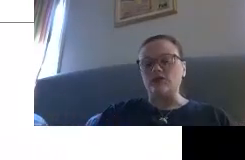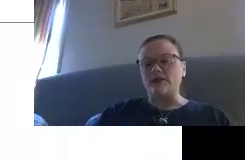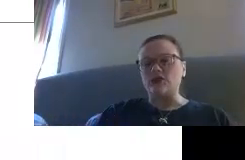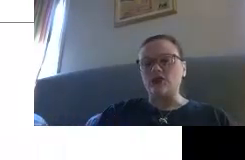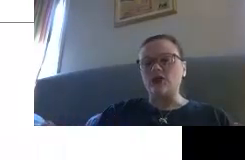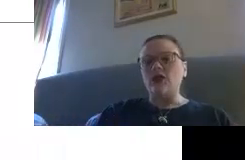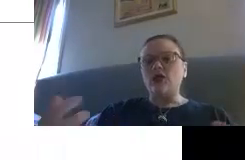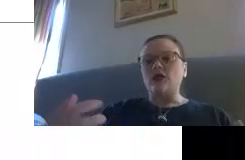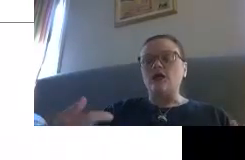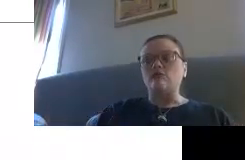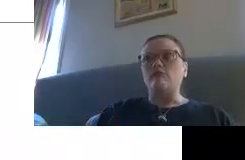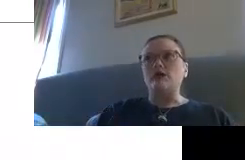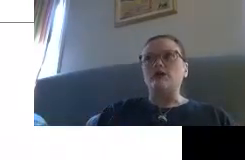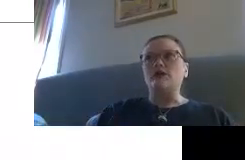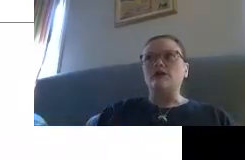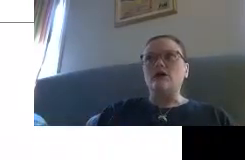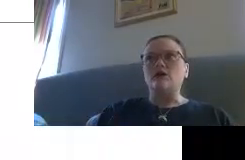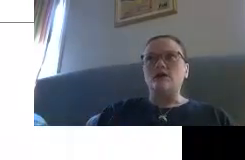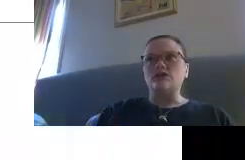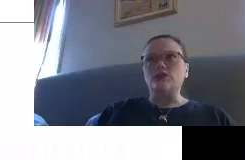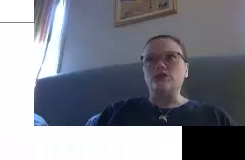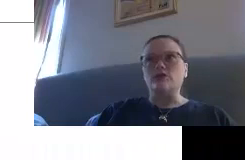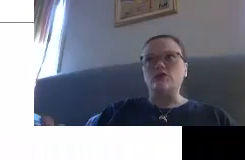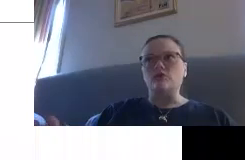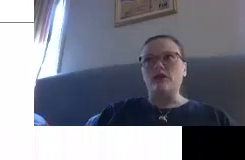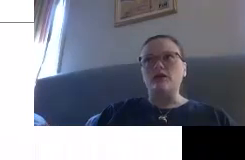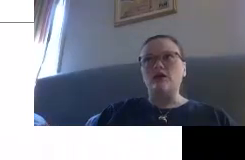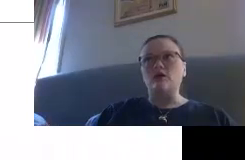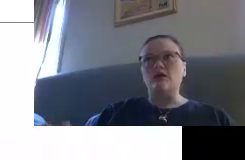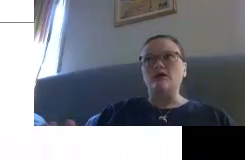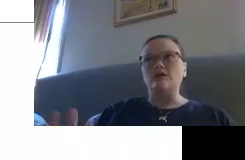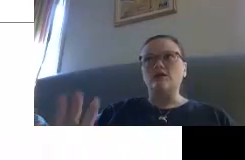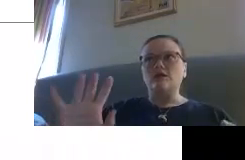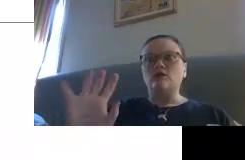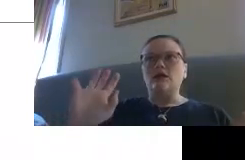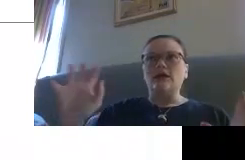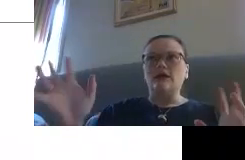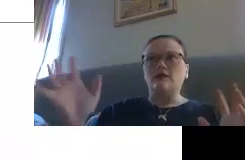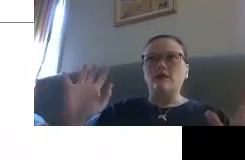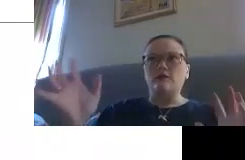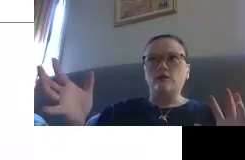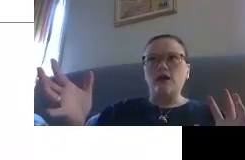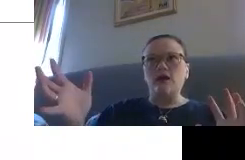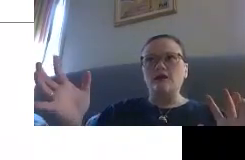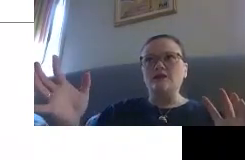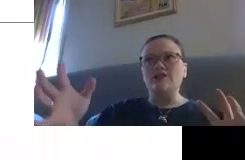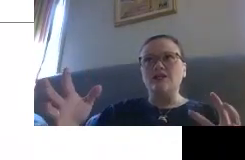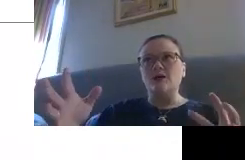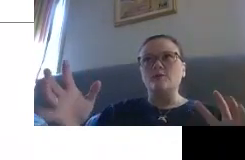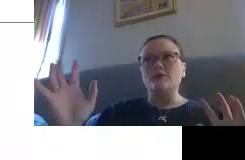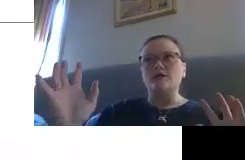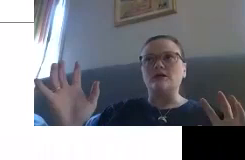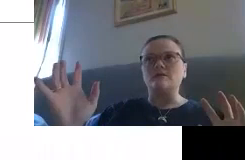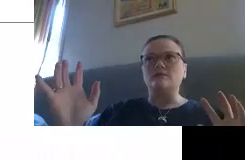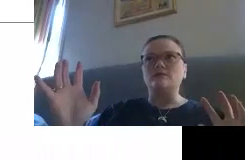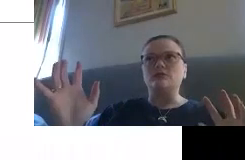winning strategy, but I wanted to turn it over to Rebecca now, because while I thought through that and she